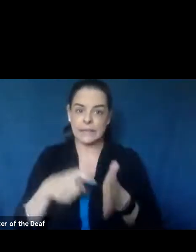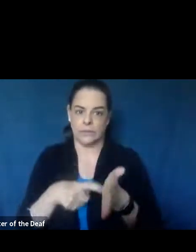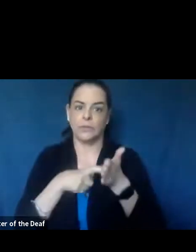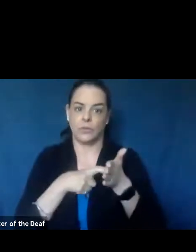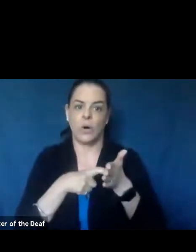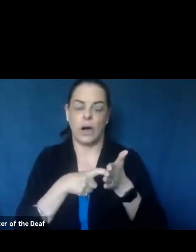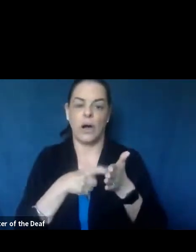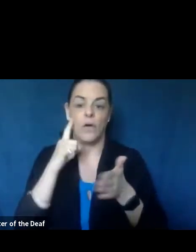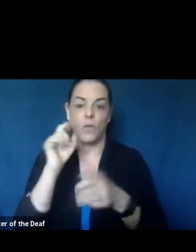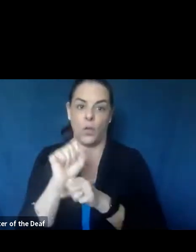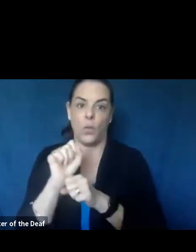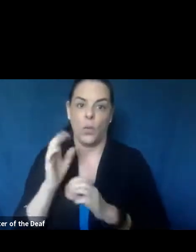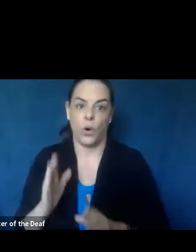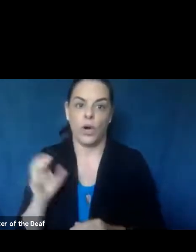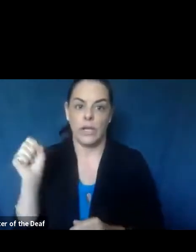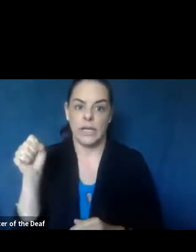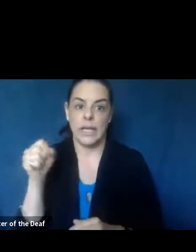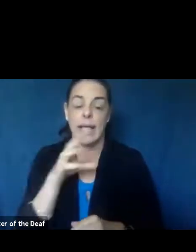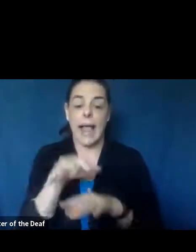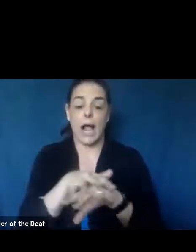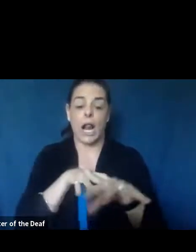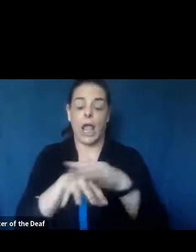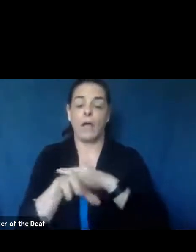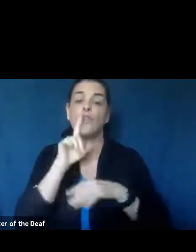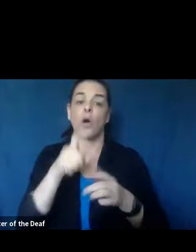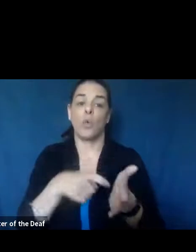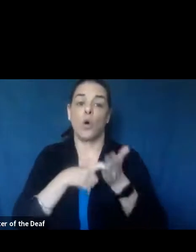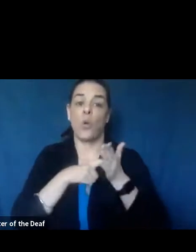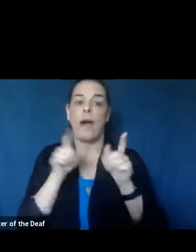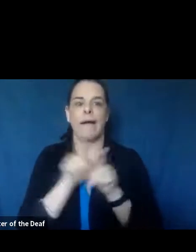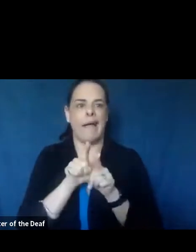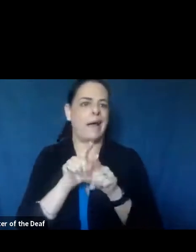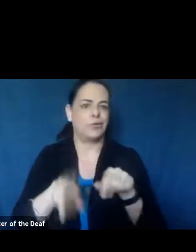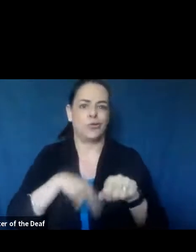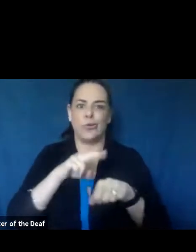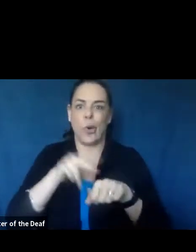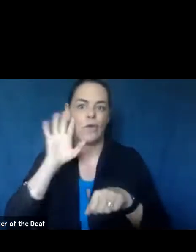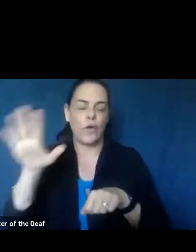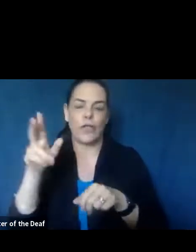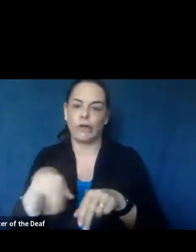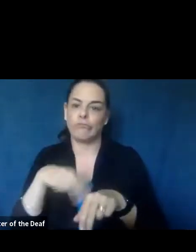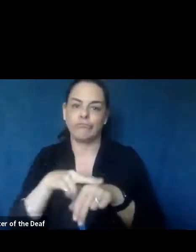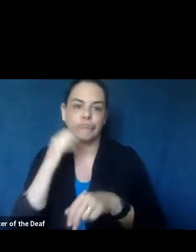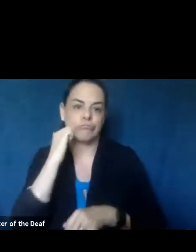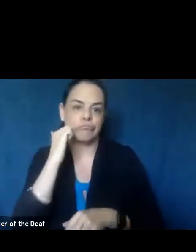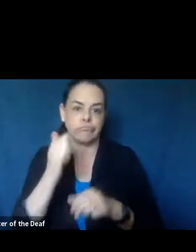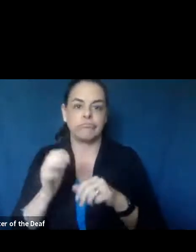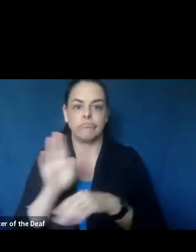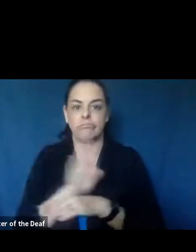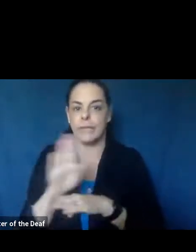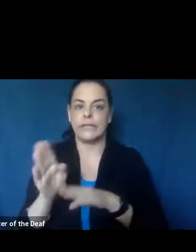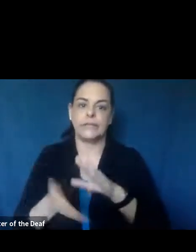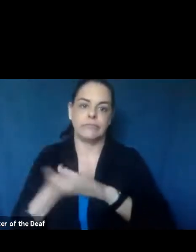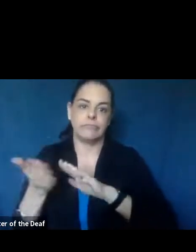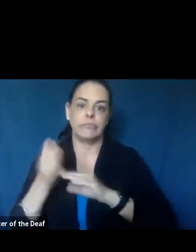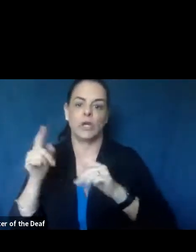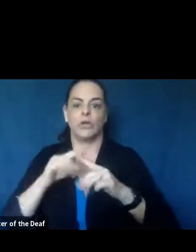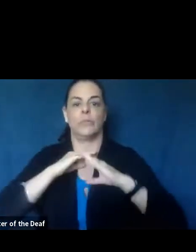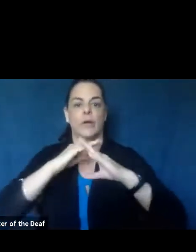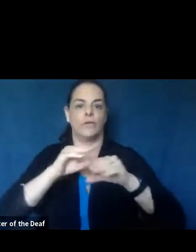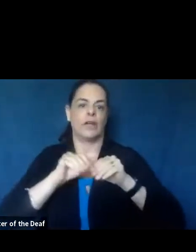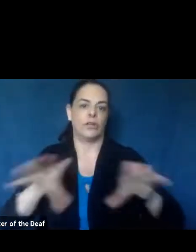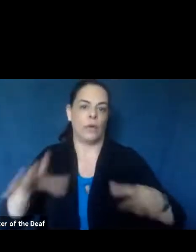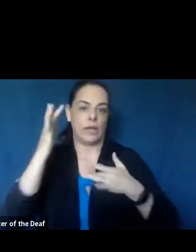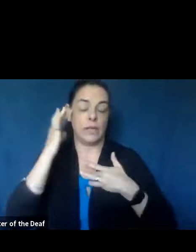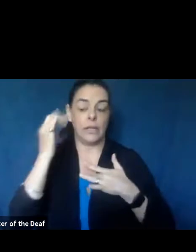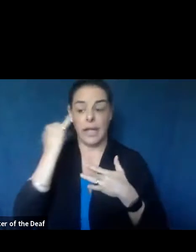those workers, and gloves are required as they normally are for their normal daily operations to prevent the spread of disease. And if there's